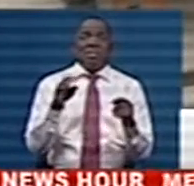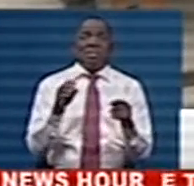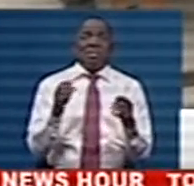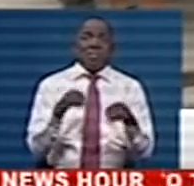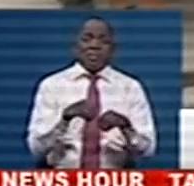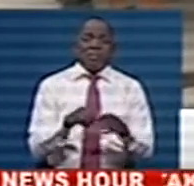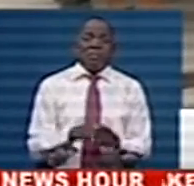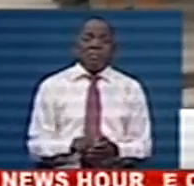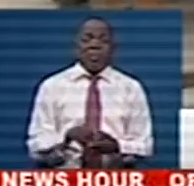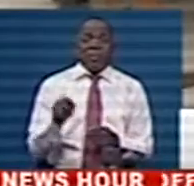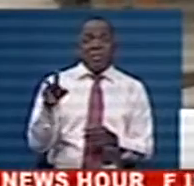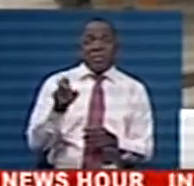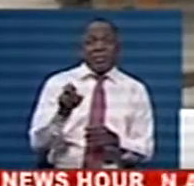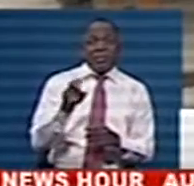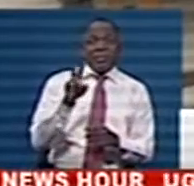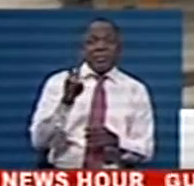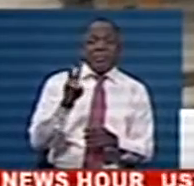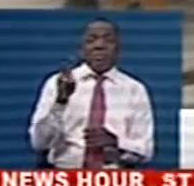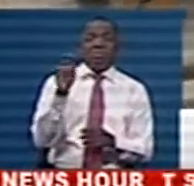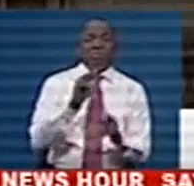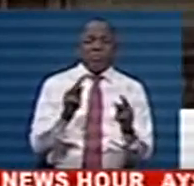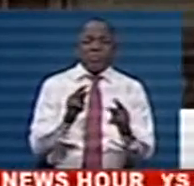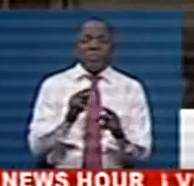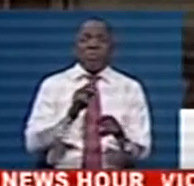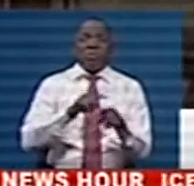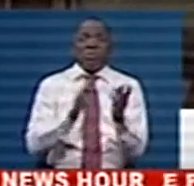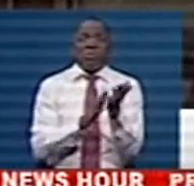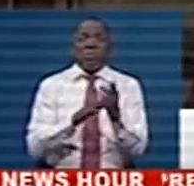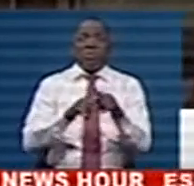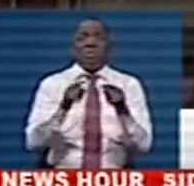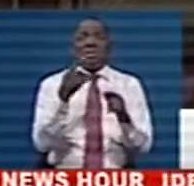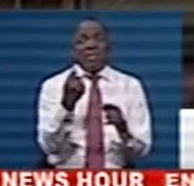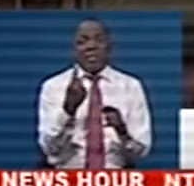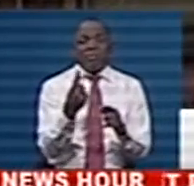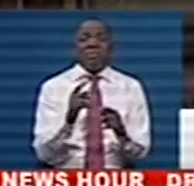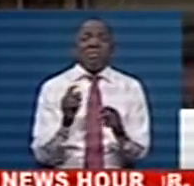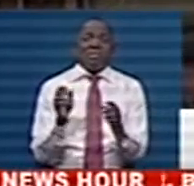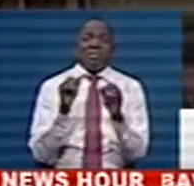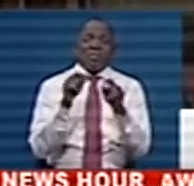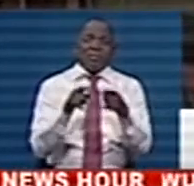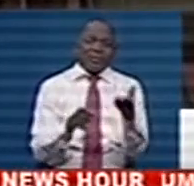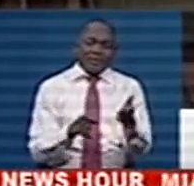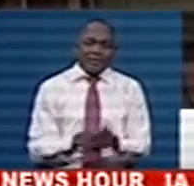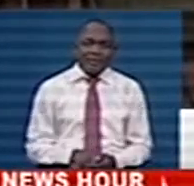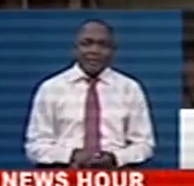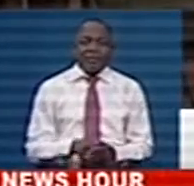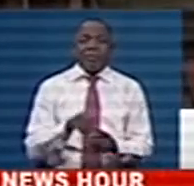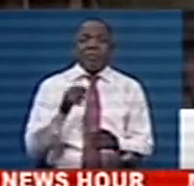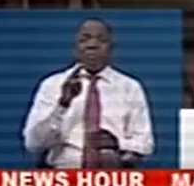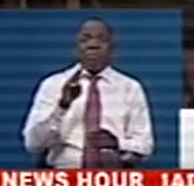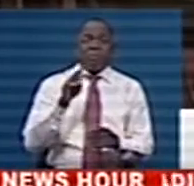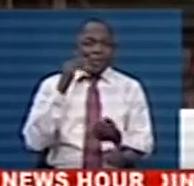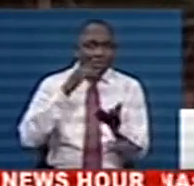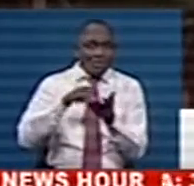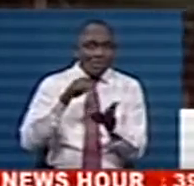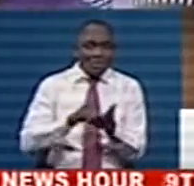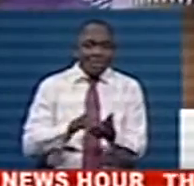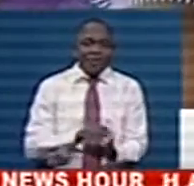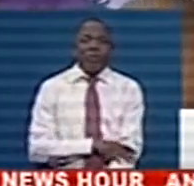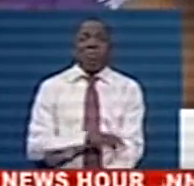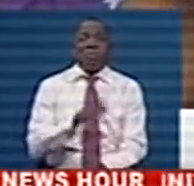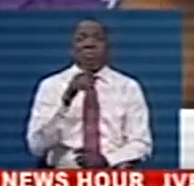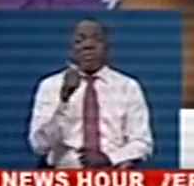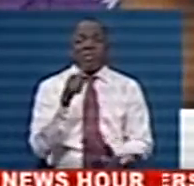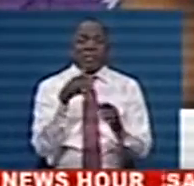center, 307 candidates from 11 schools were writing the exams. They are being monitored by 10